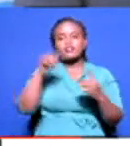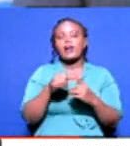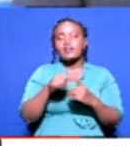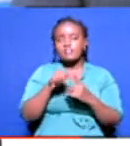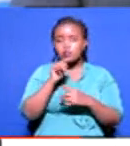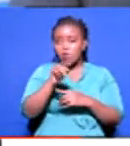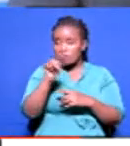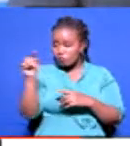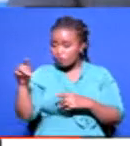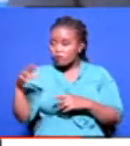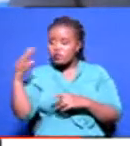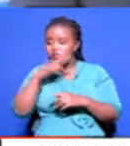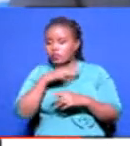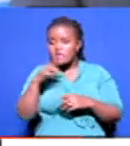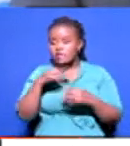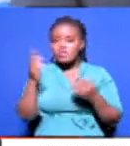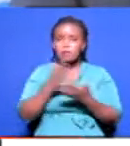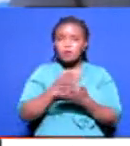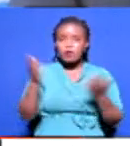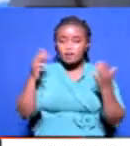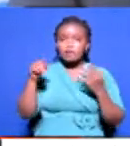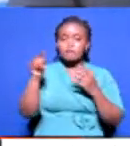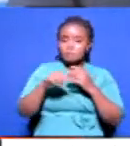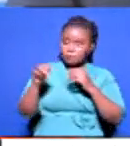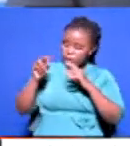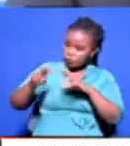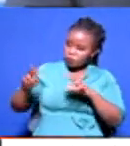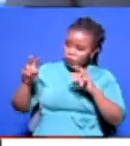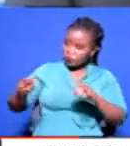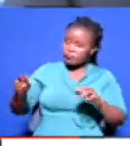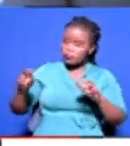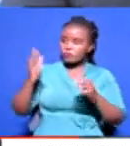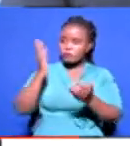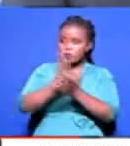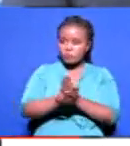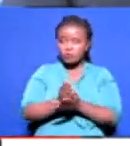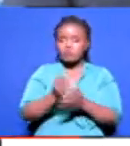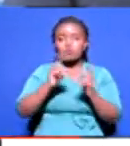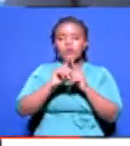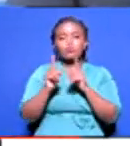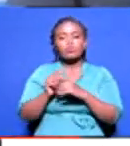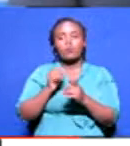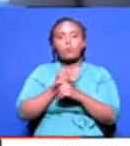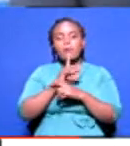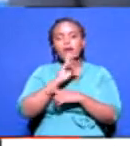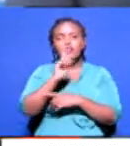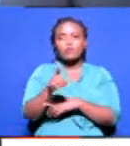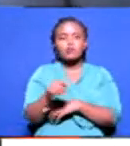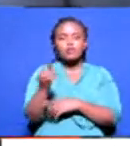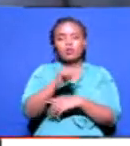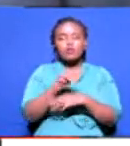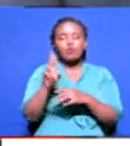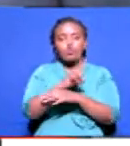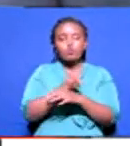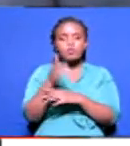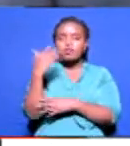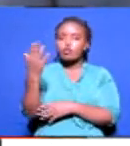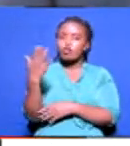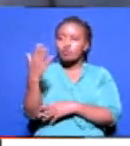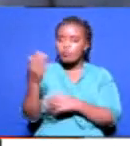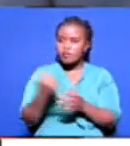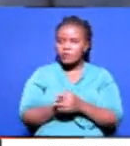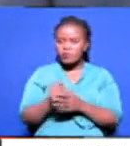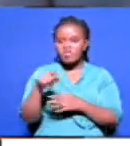risky products, test them, and also ensure that we use documentation. This is a common